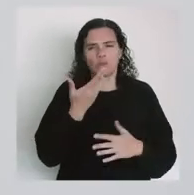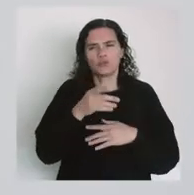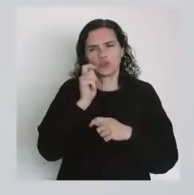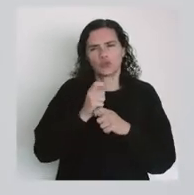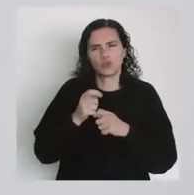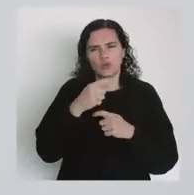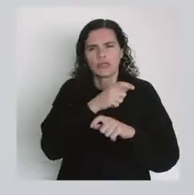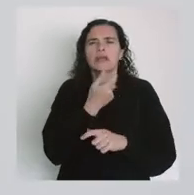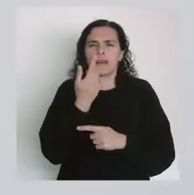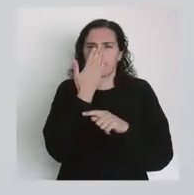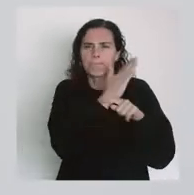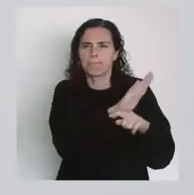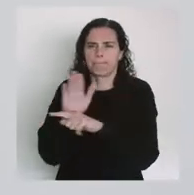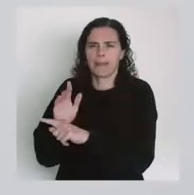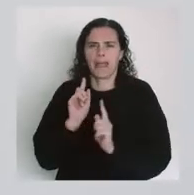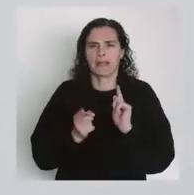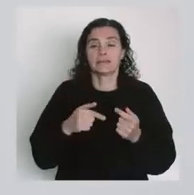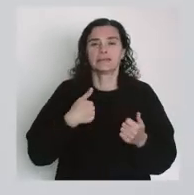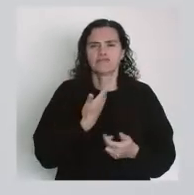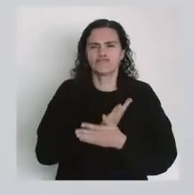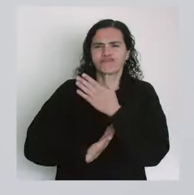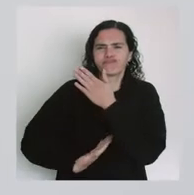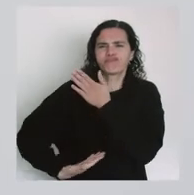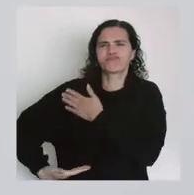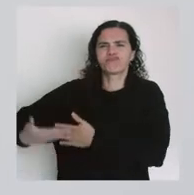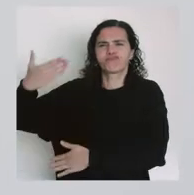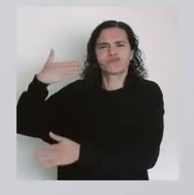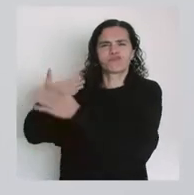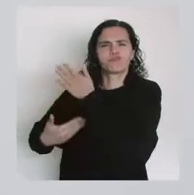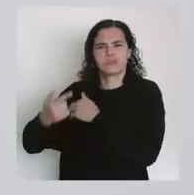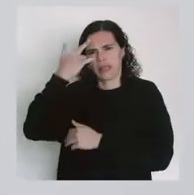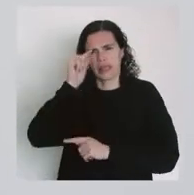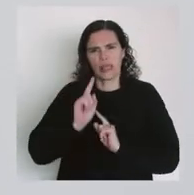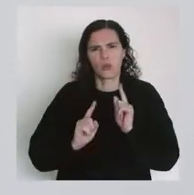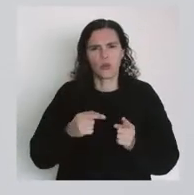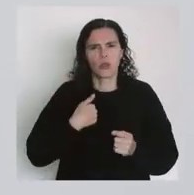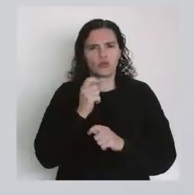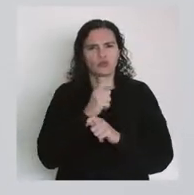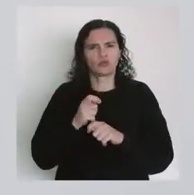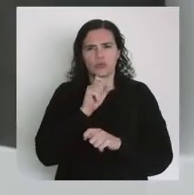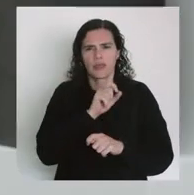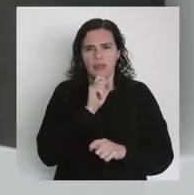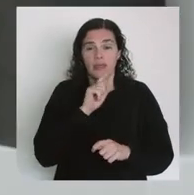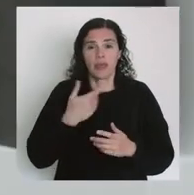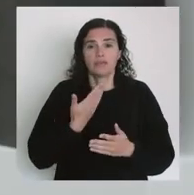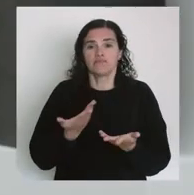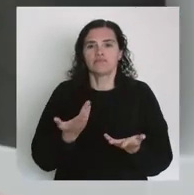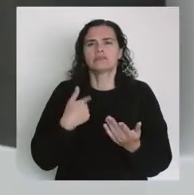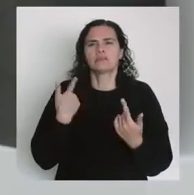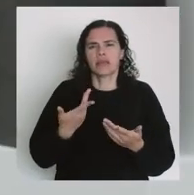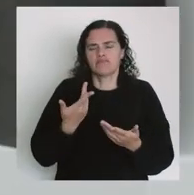sculpture represents. From the most classical idea of what a sculpture can be, to the